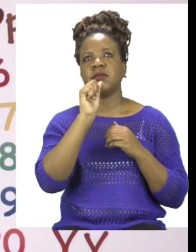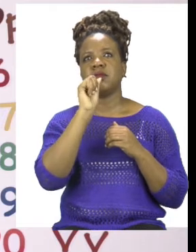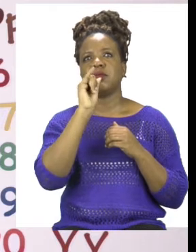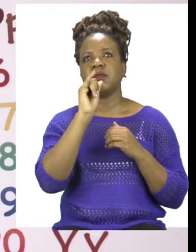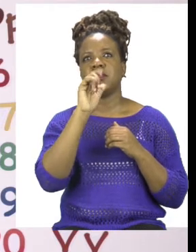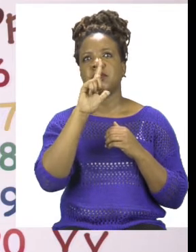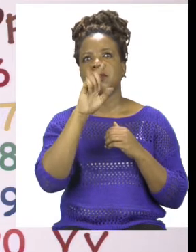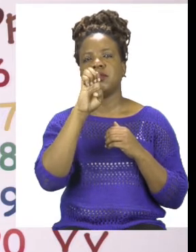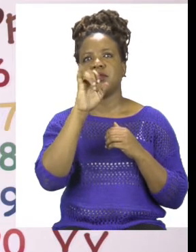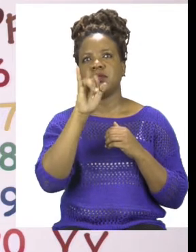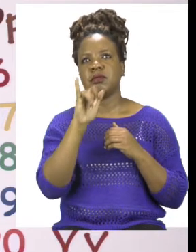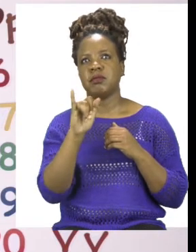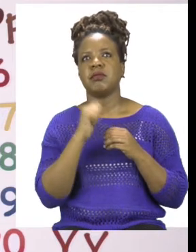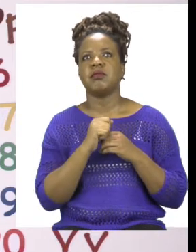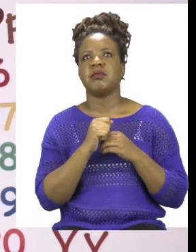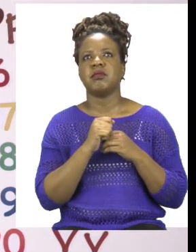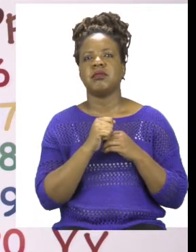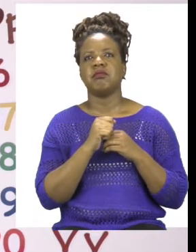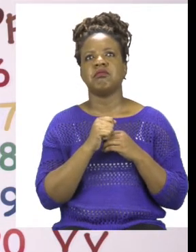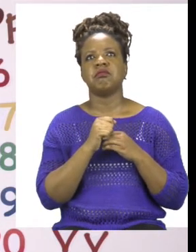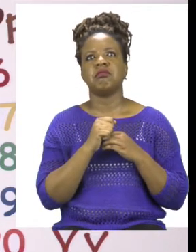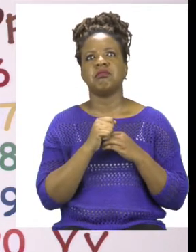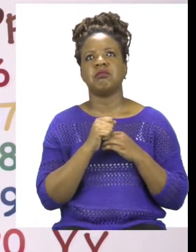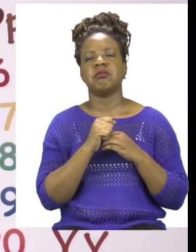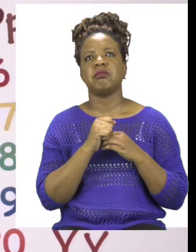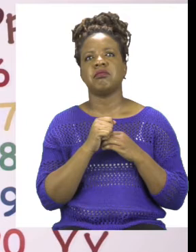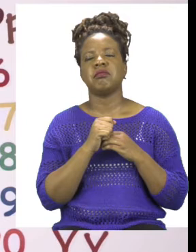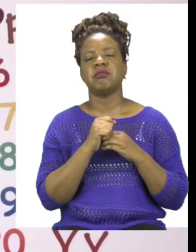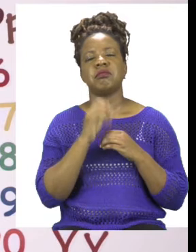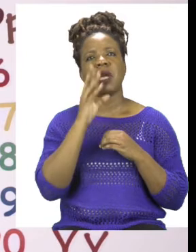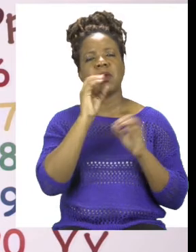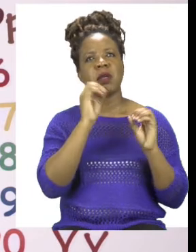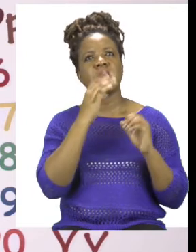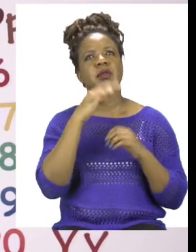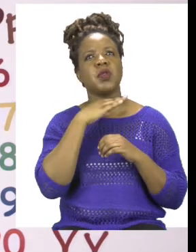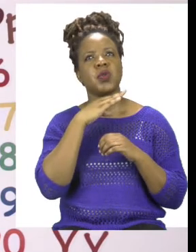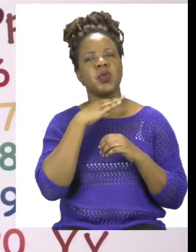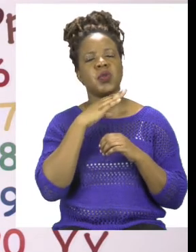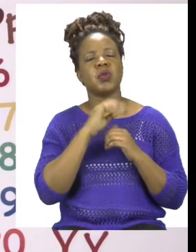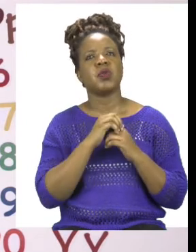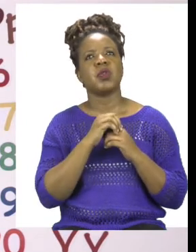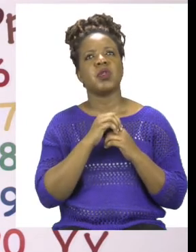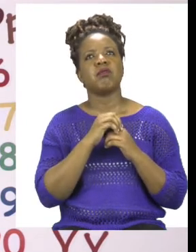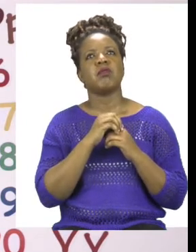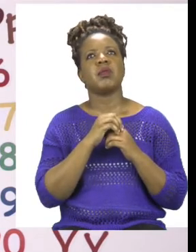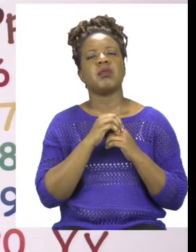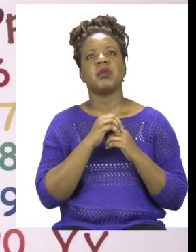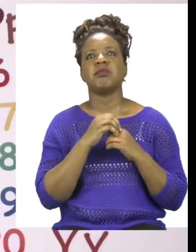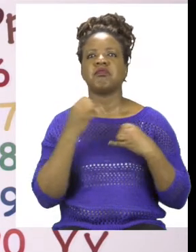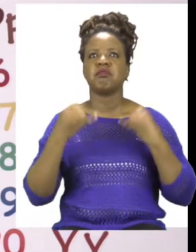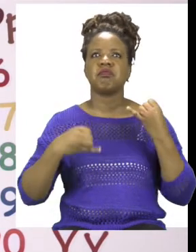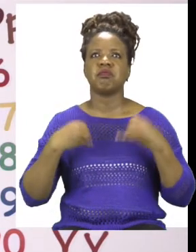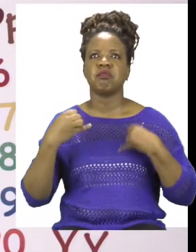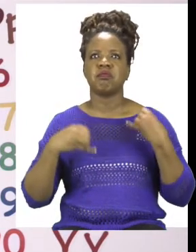how she felt, she is feeling very happy because she's saying, enjoy doing page 17. And you can